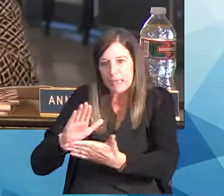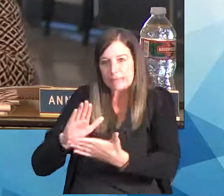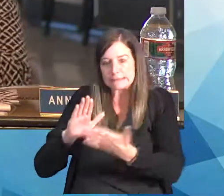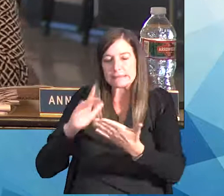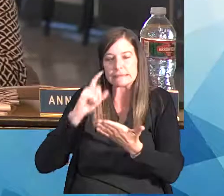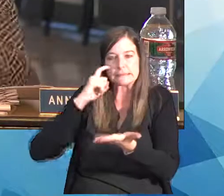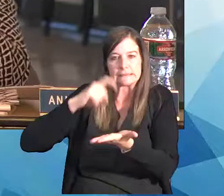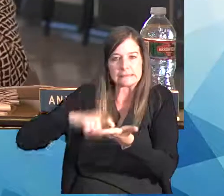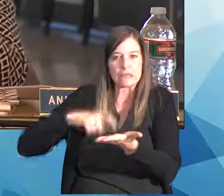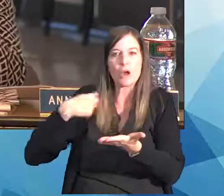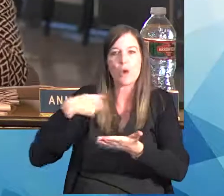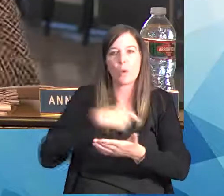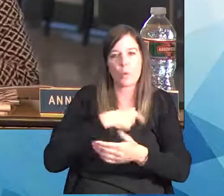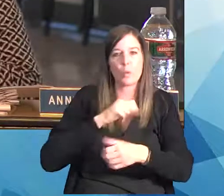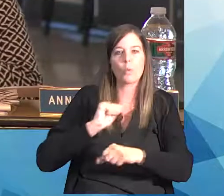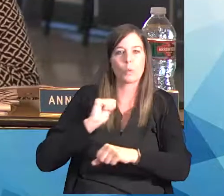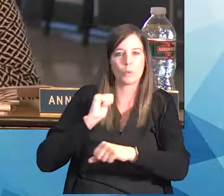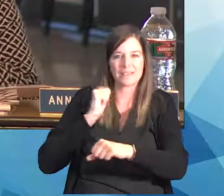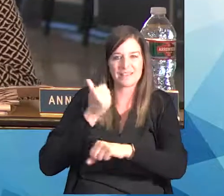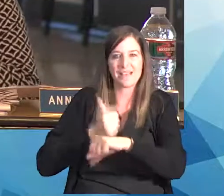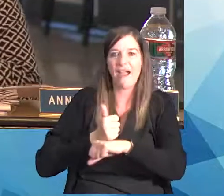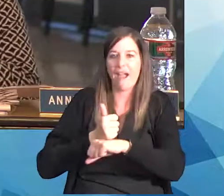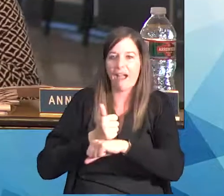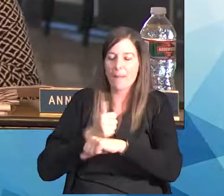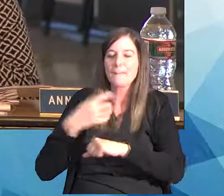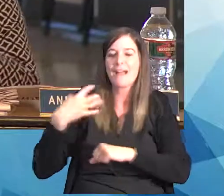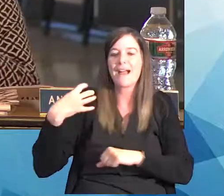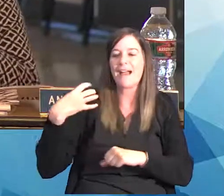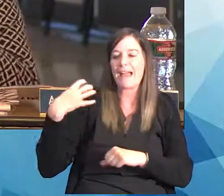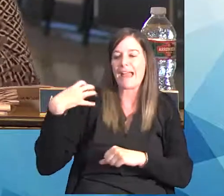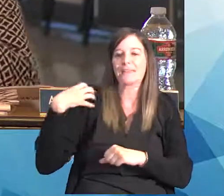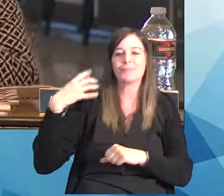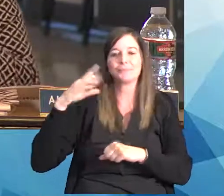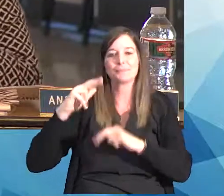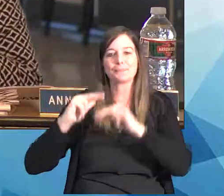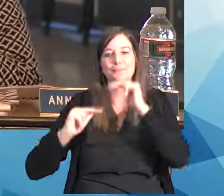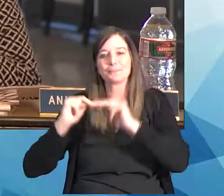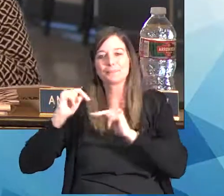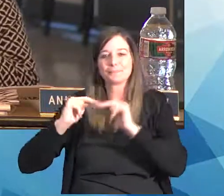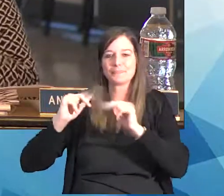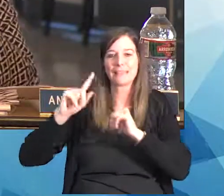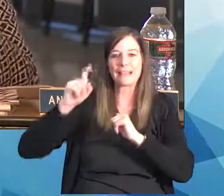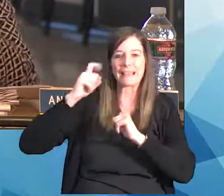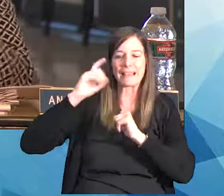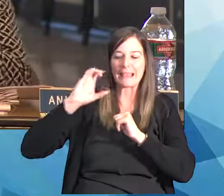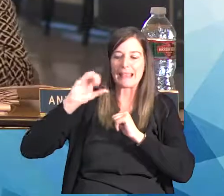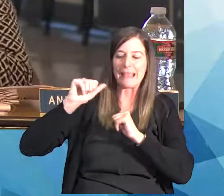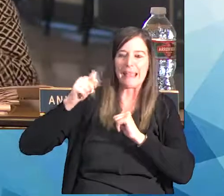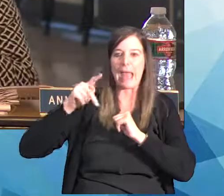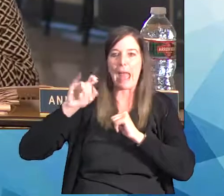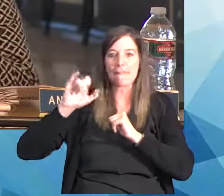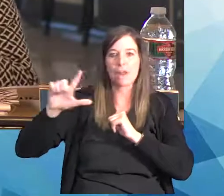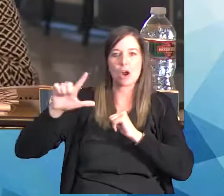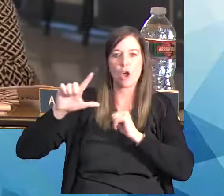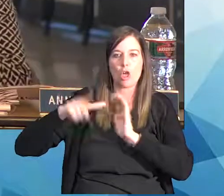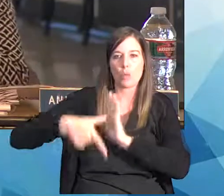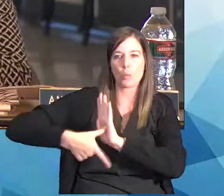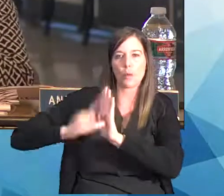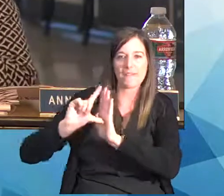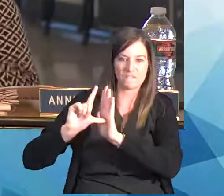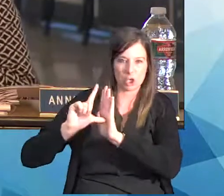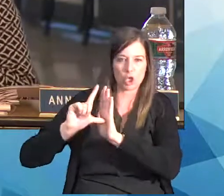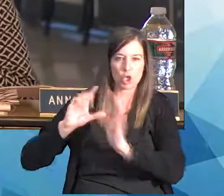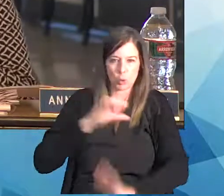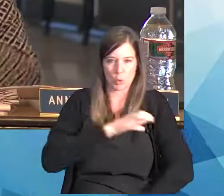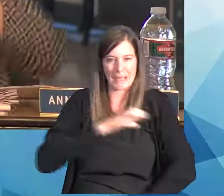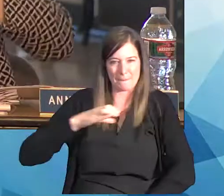up a capital review committee. We developed a capital plan about 2